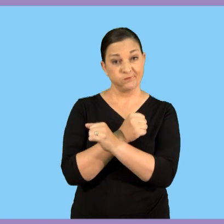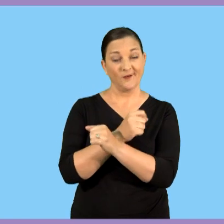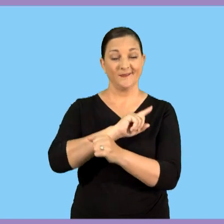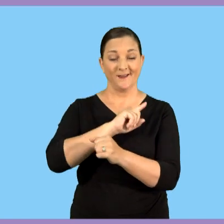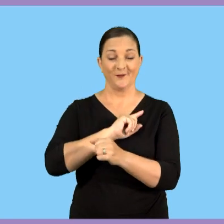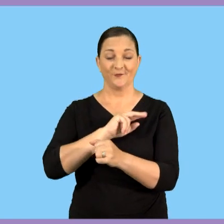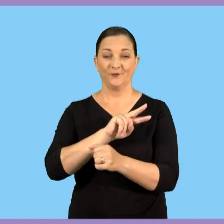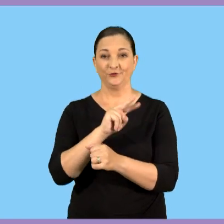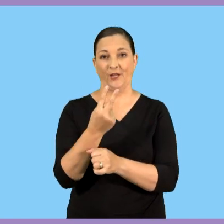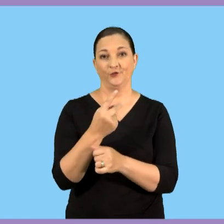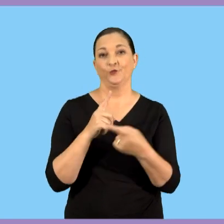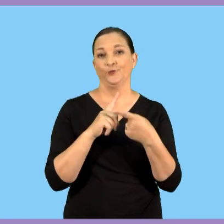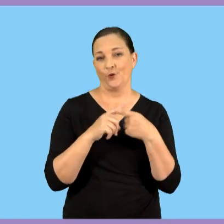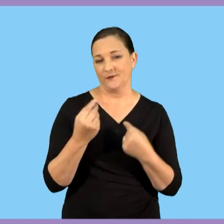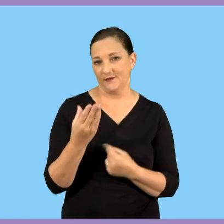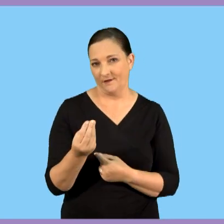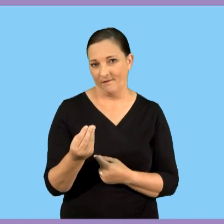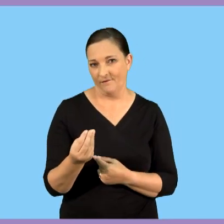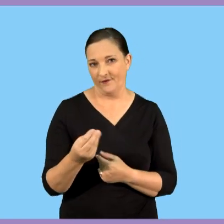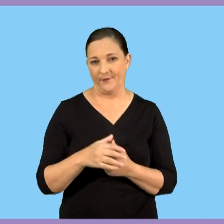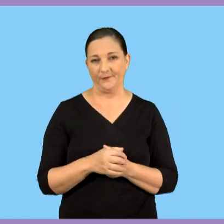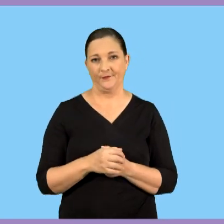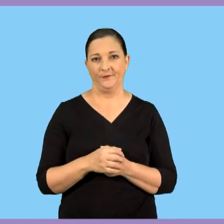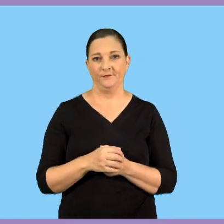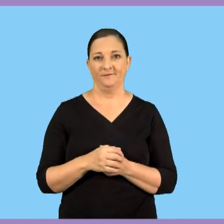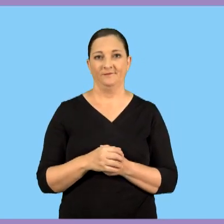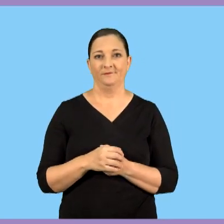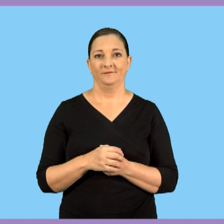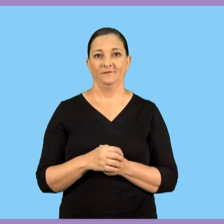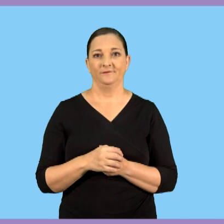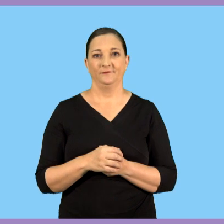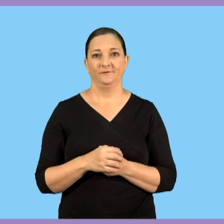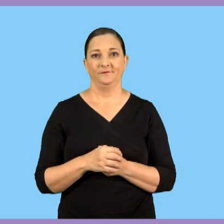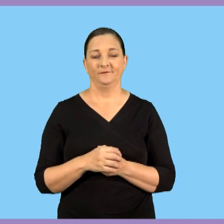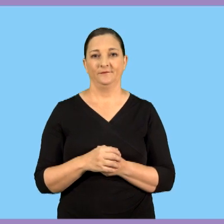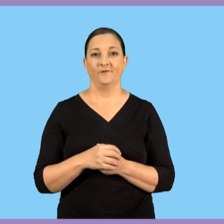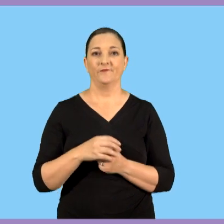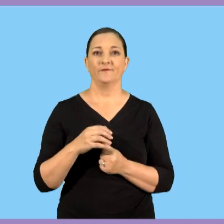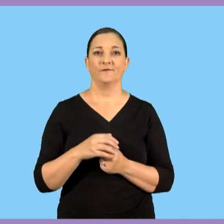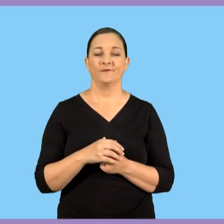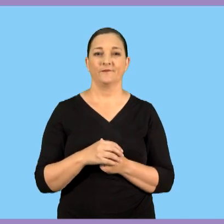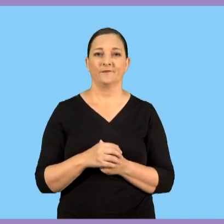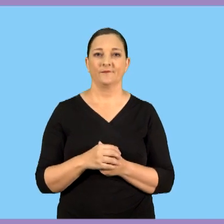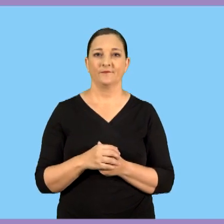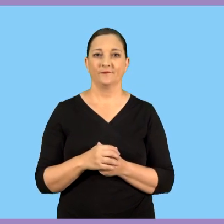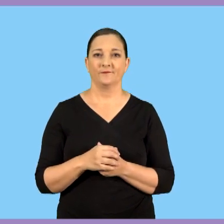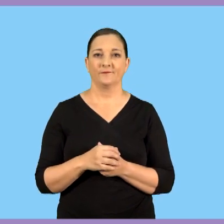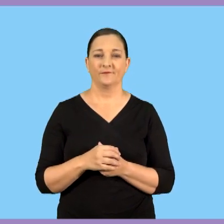to be a positive number multiplied by a negative number, of which we know that the answer is going to be negative.